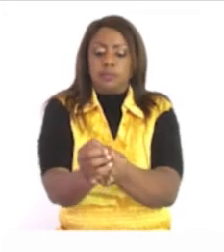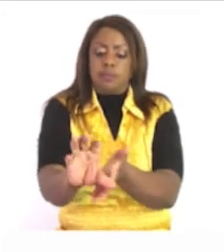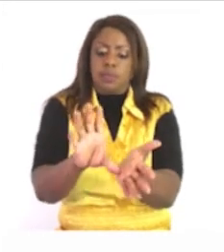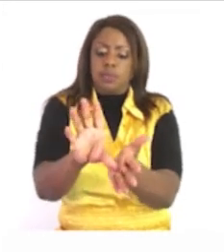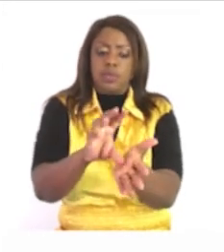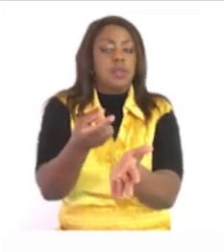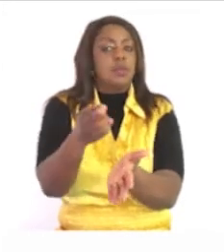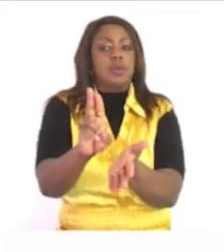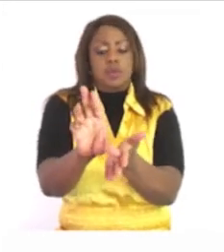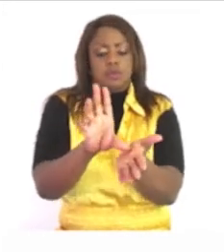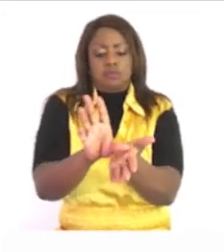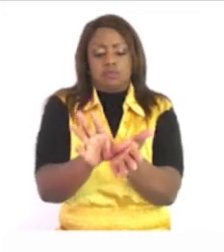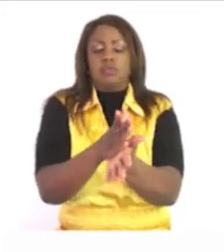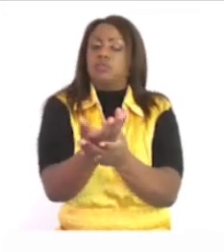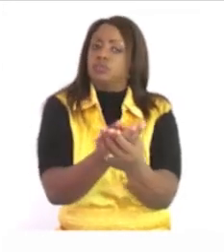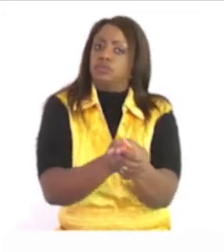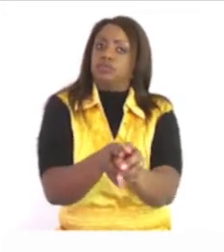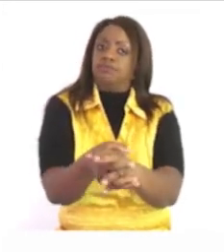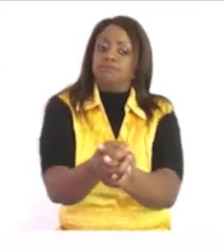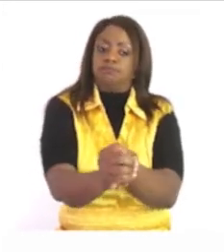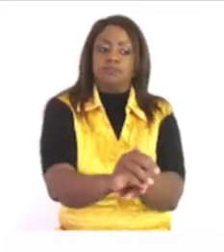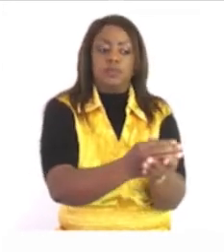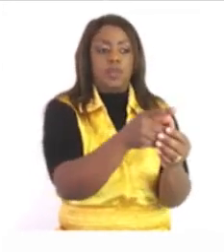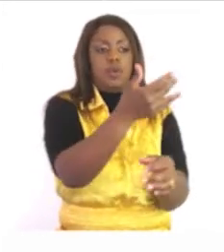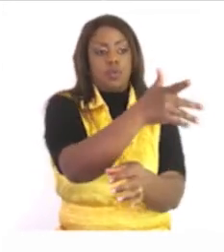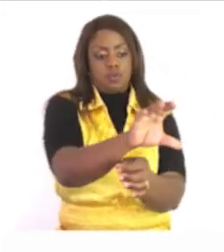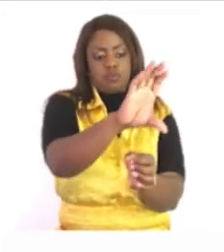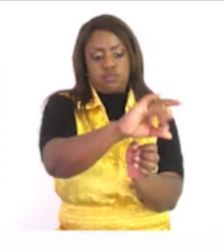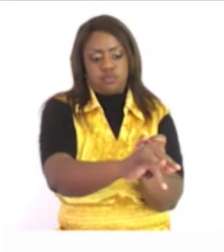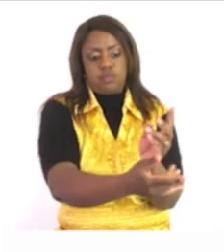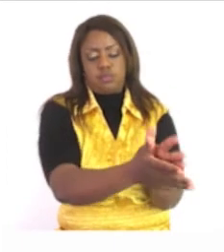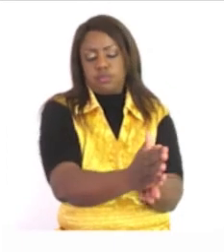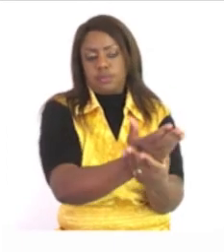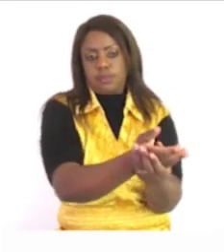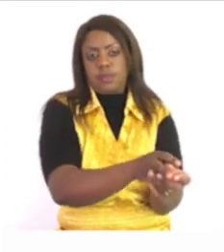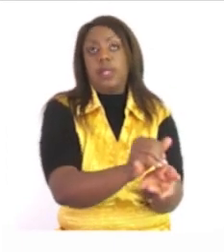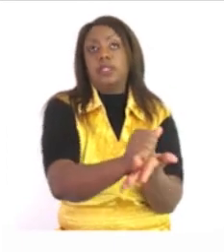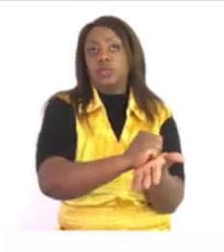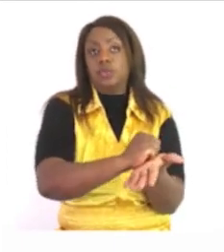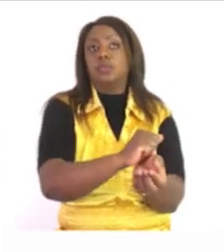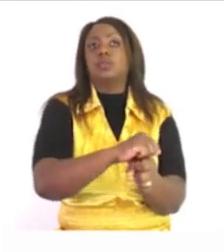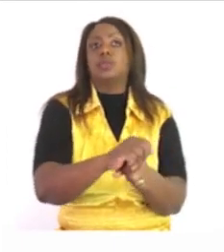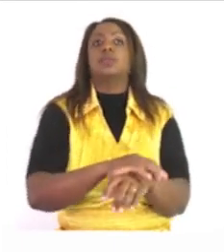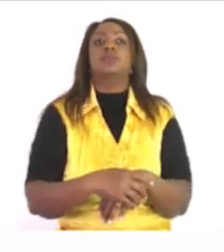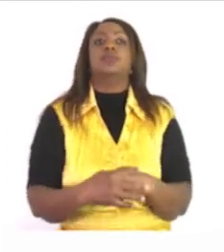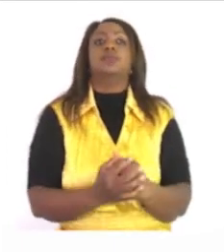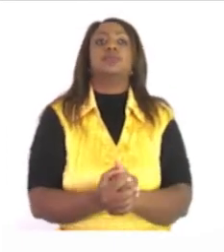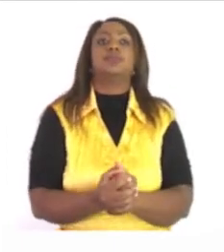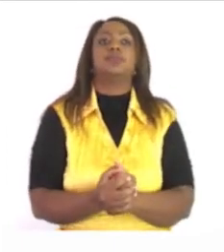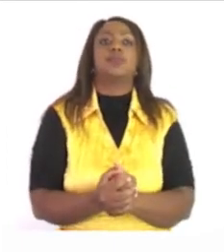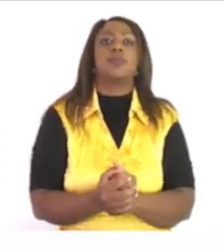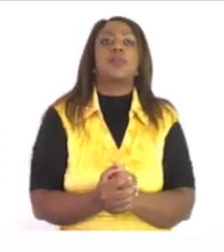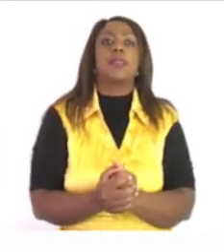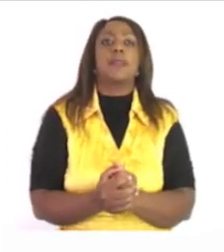If you catch a cold, get plenty of rest. Bronchitis will make you feel tired. So it is better if you